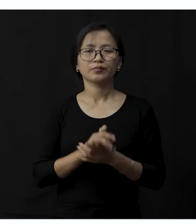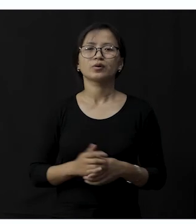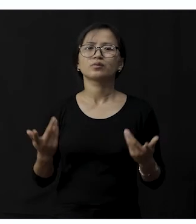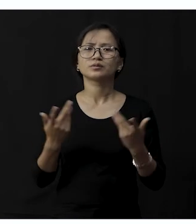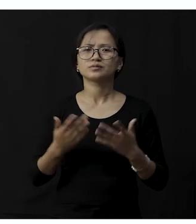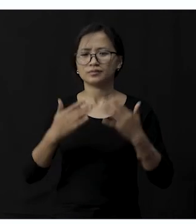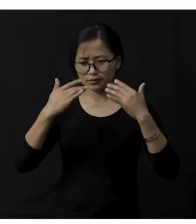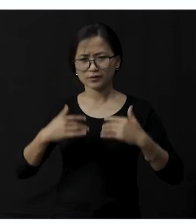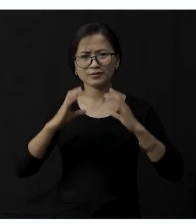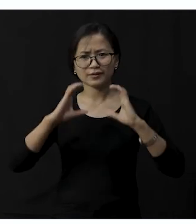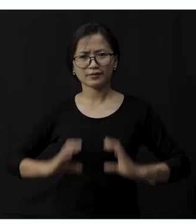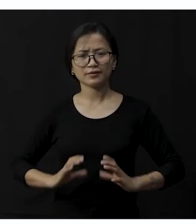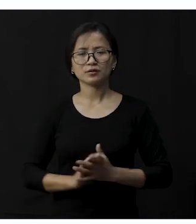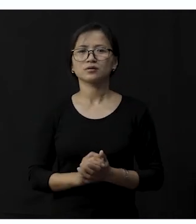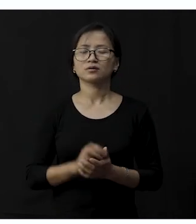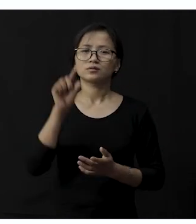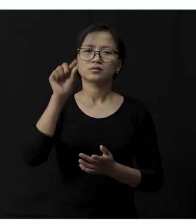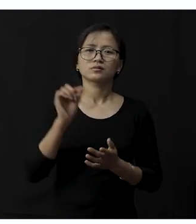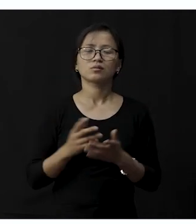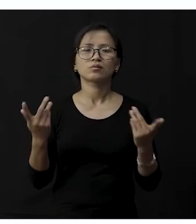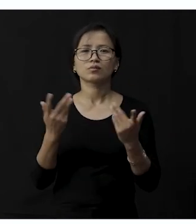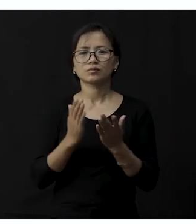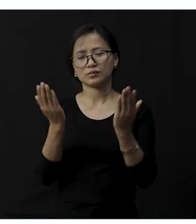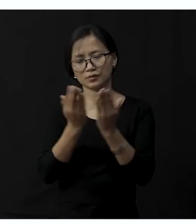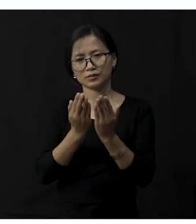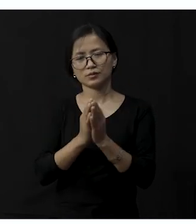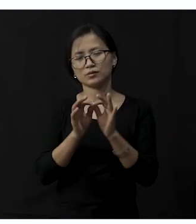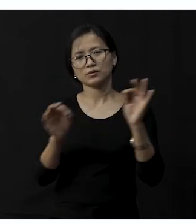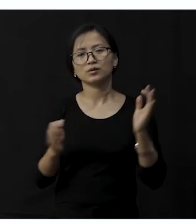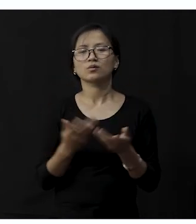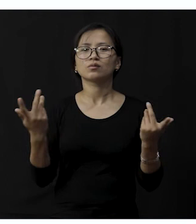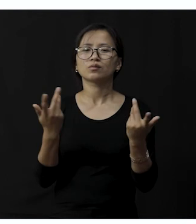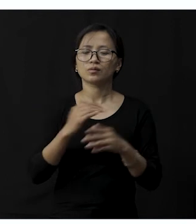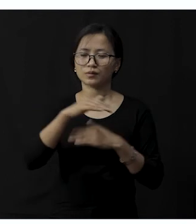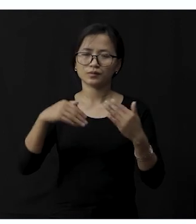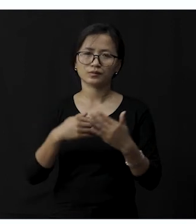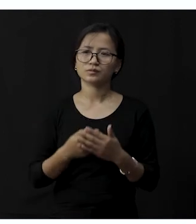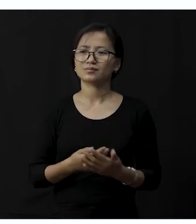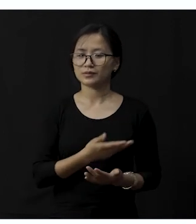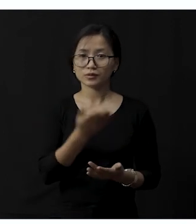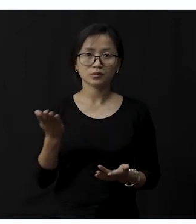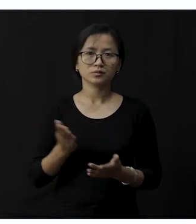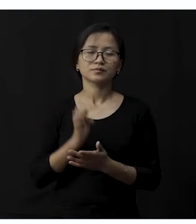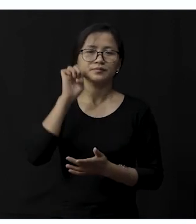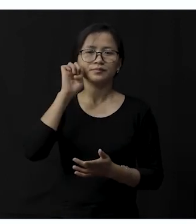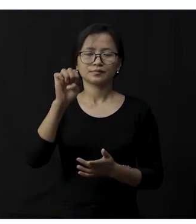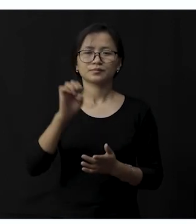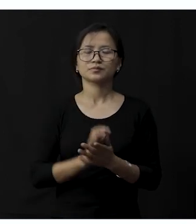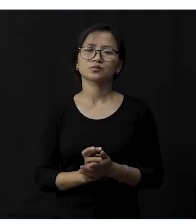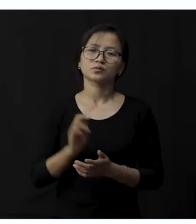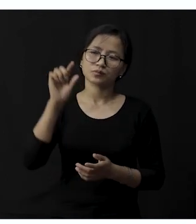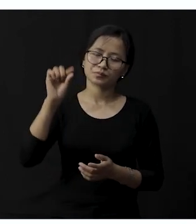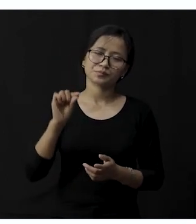that we really, because we've not read the story, so we do not know what all is she doing. But if I were